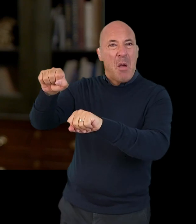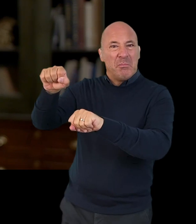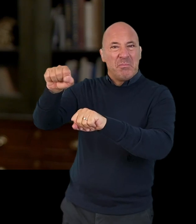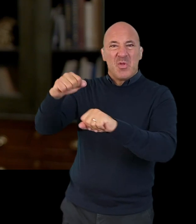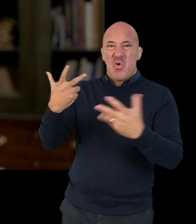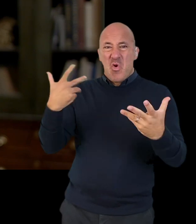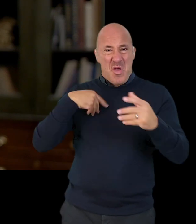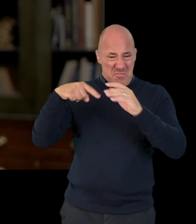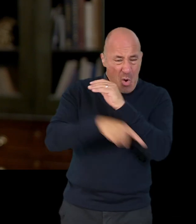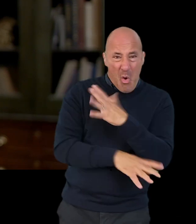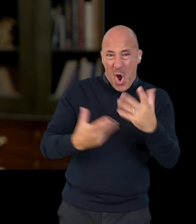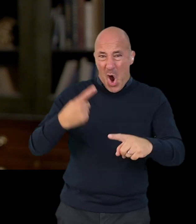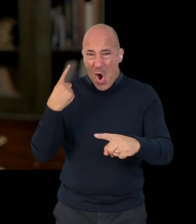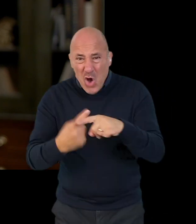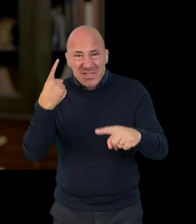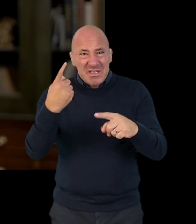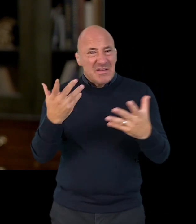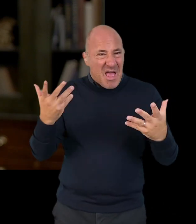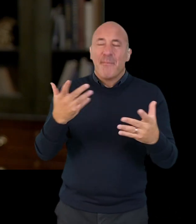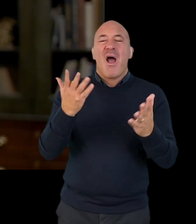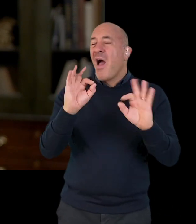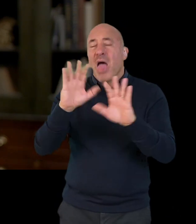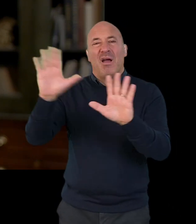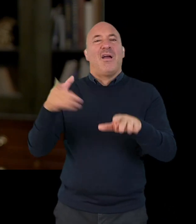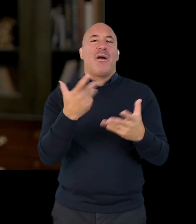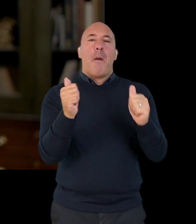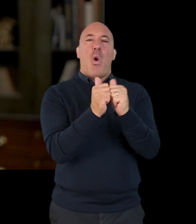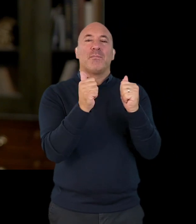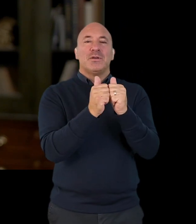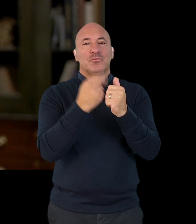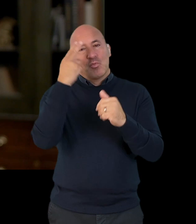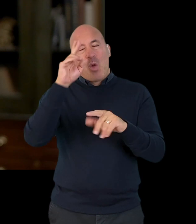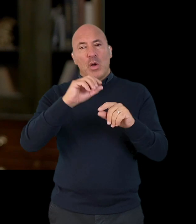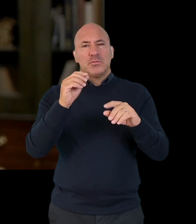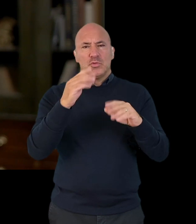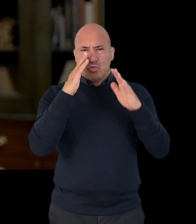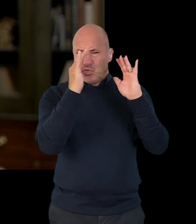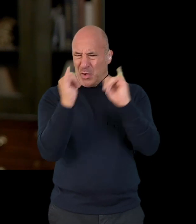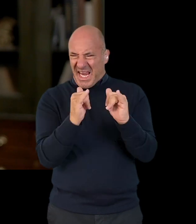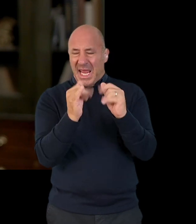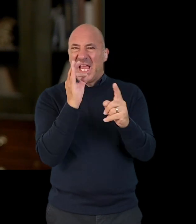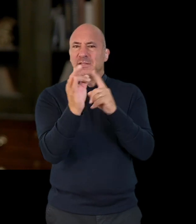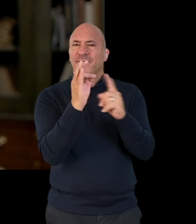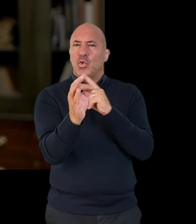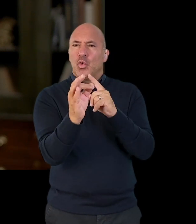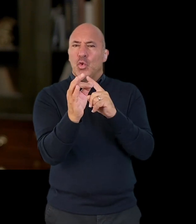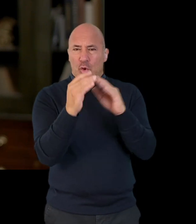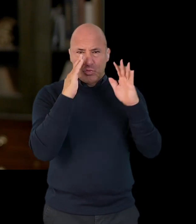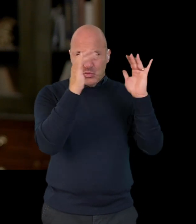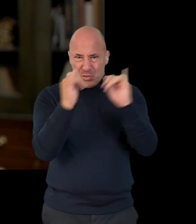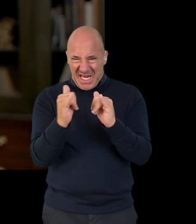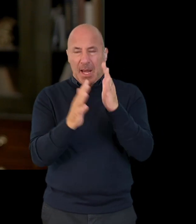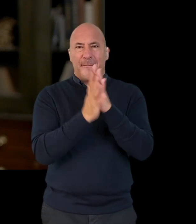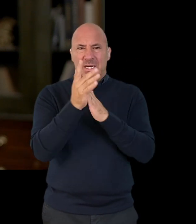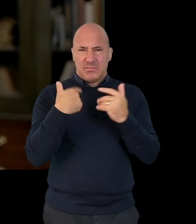or if they're destitute and it's urgent, but otherwise it will be an appointment for what's called a screening interview. Now, screening